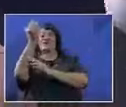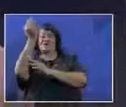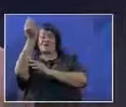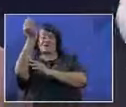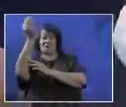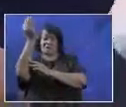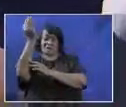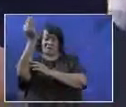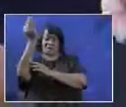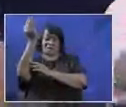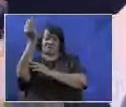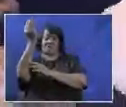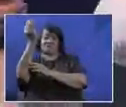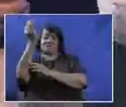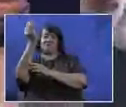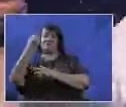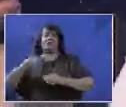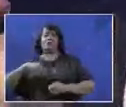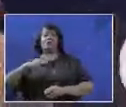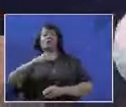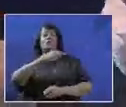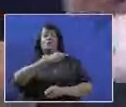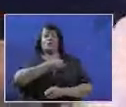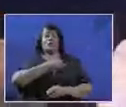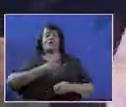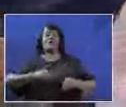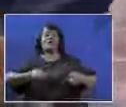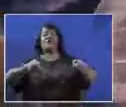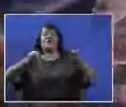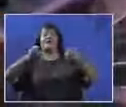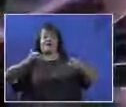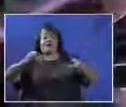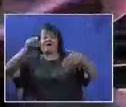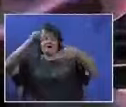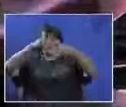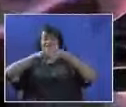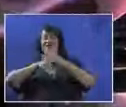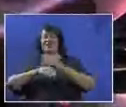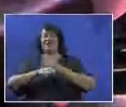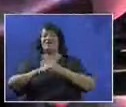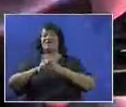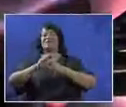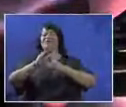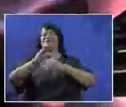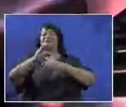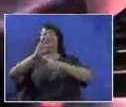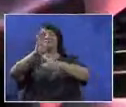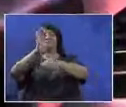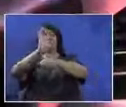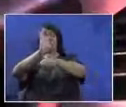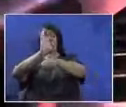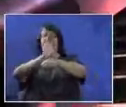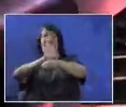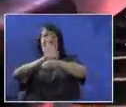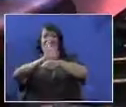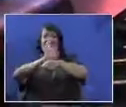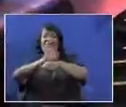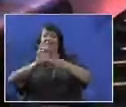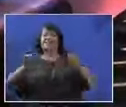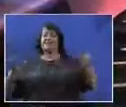this house, that's wherever you create a sacrifice of praise, create an atmosphere of worship, wherever you